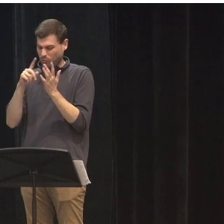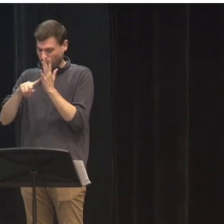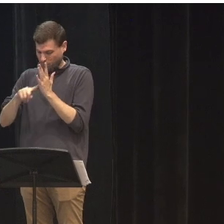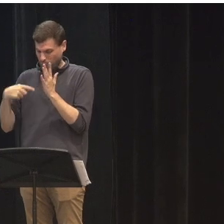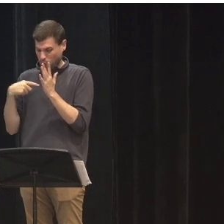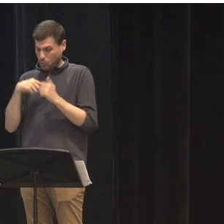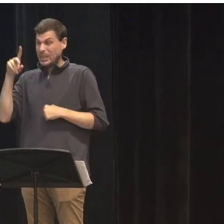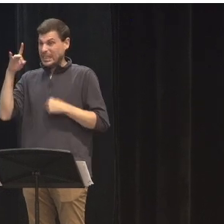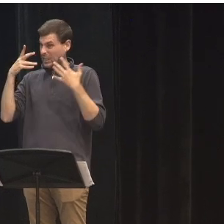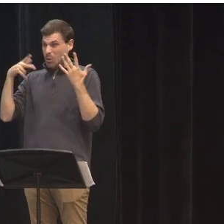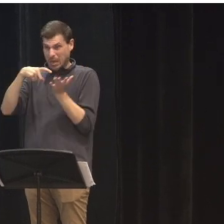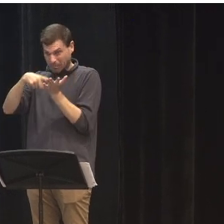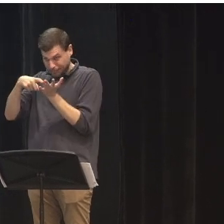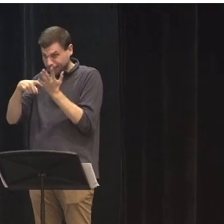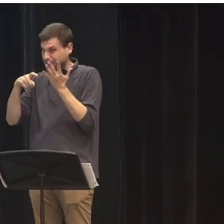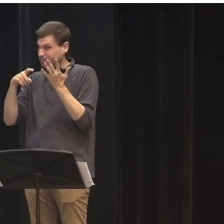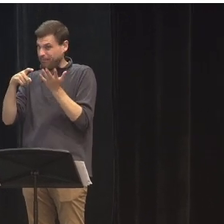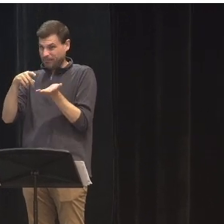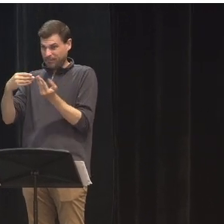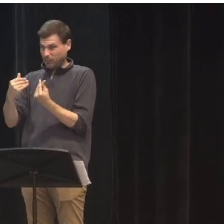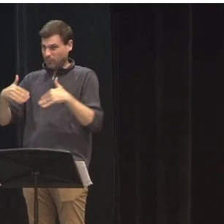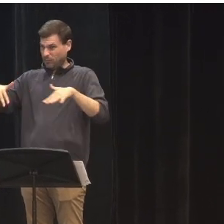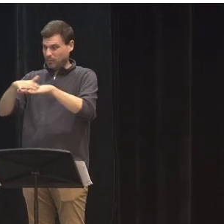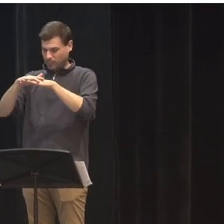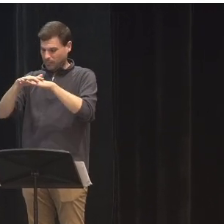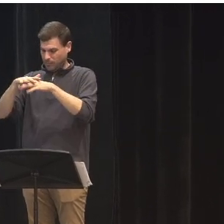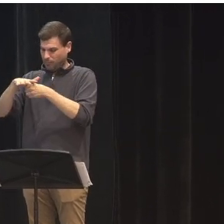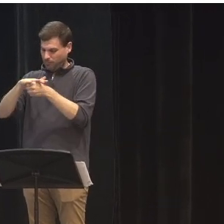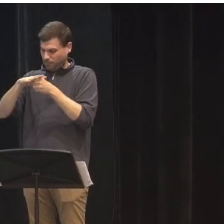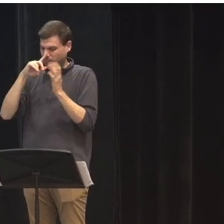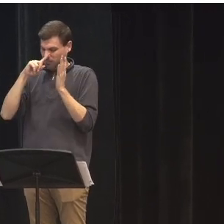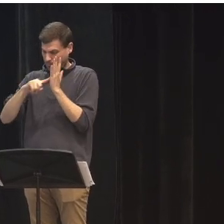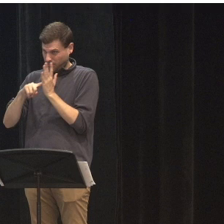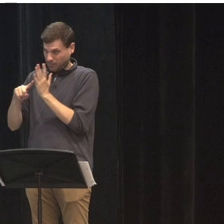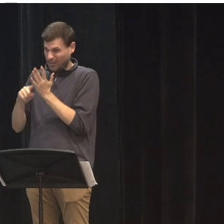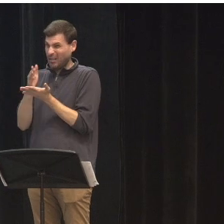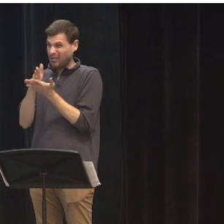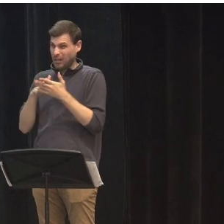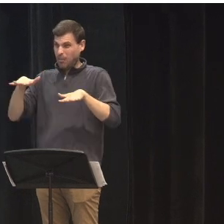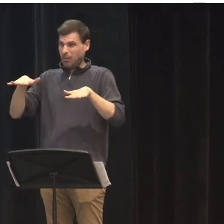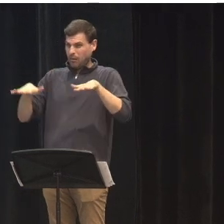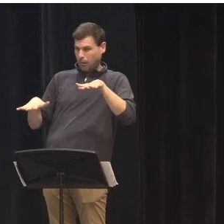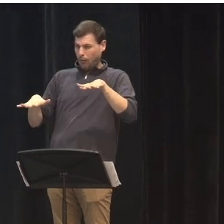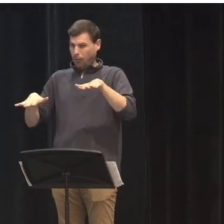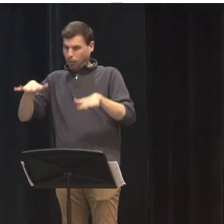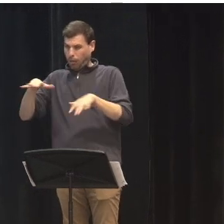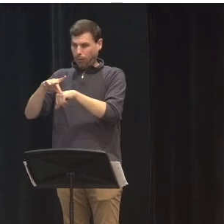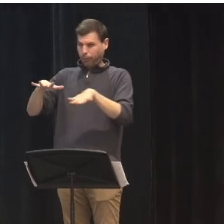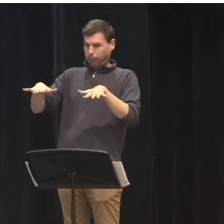along the entire project corridor. As a result of that study, there are some specific areas that will need to be addressed during